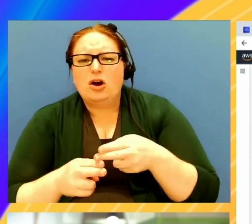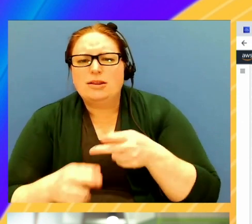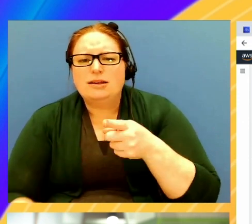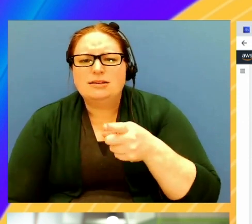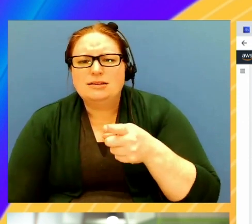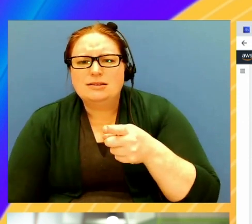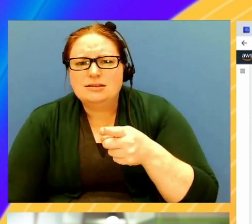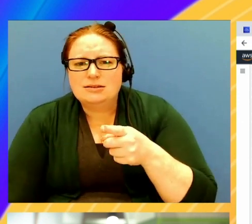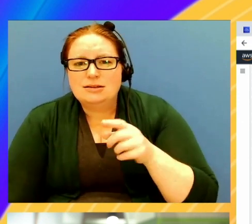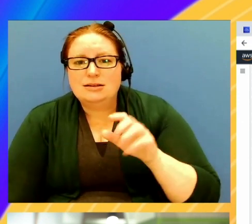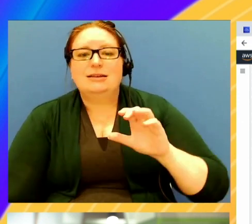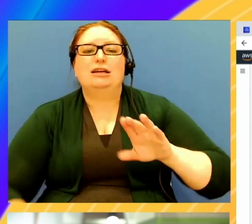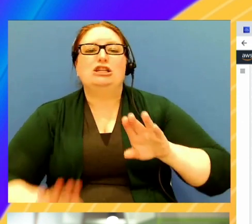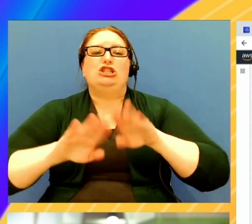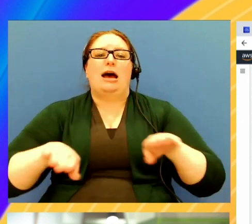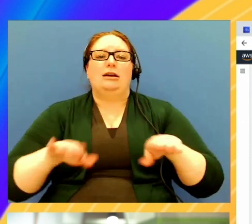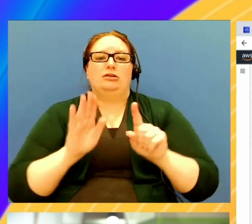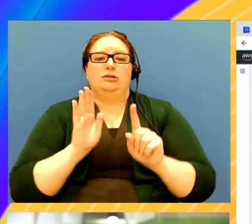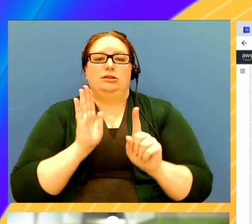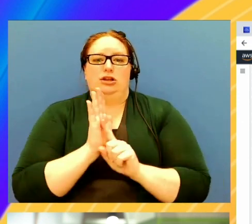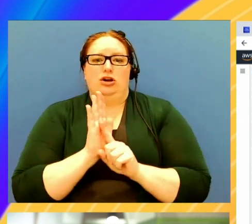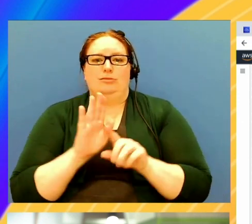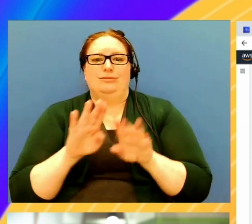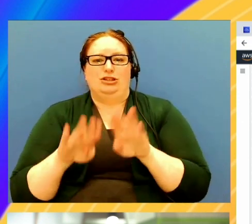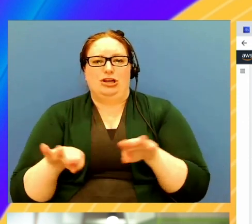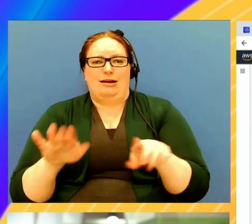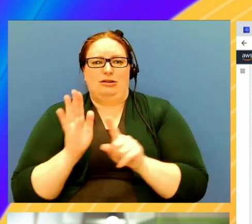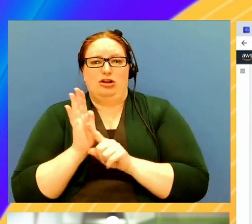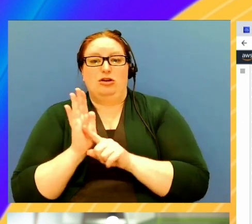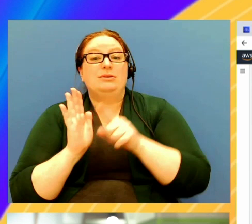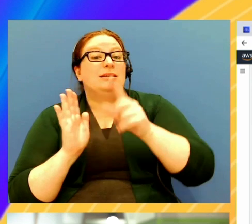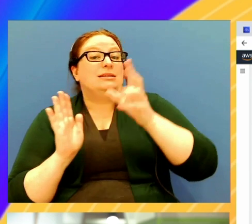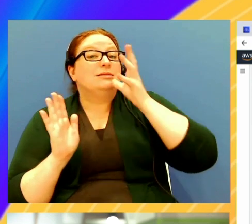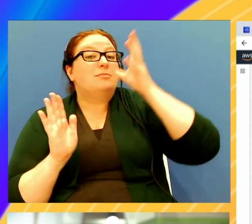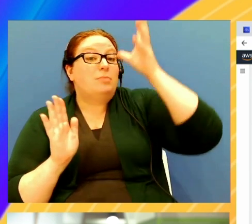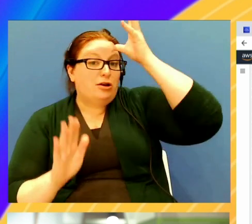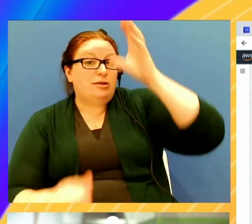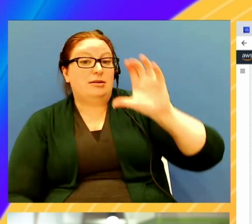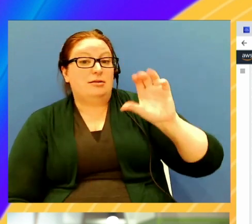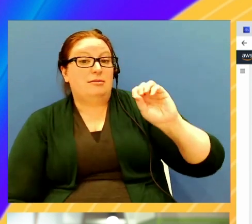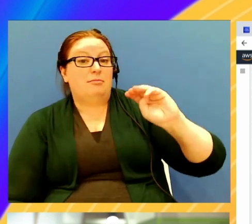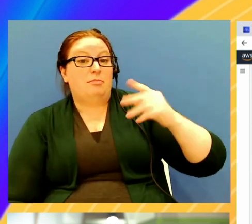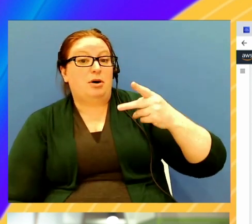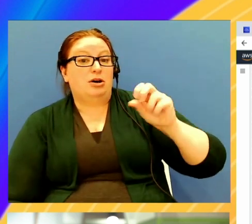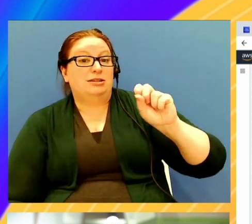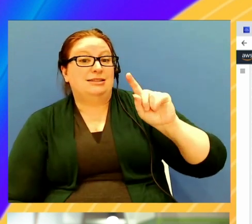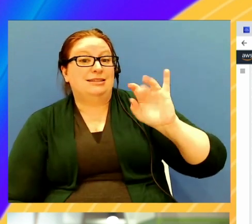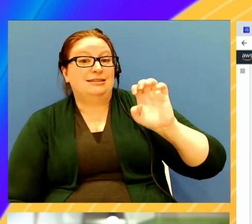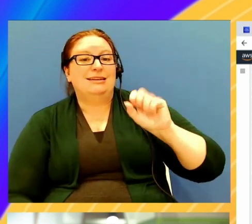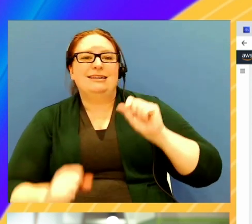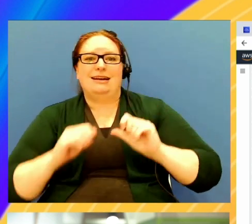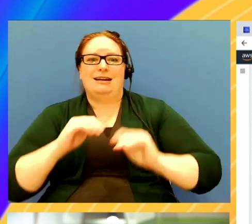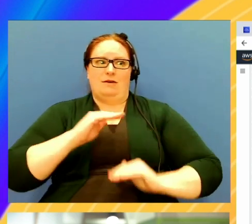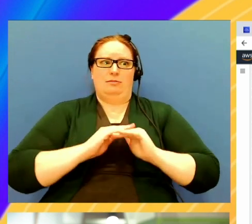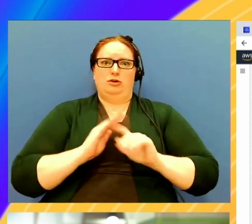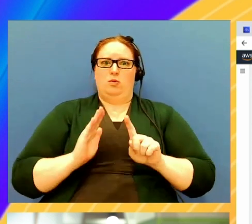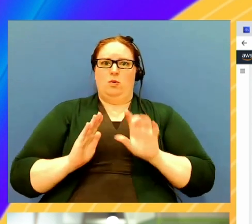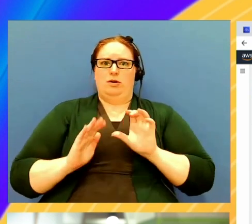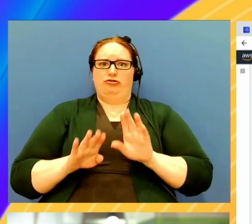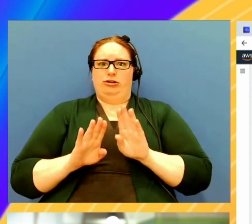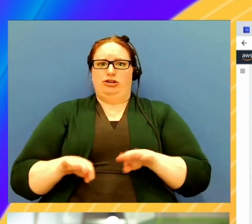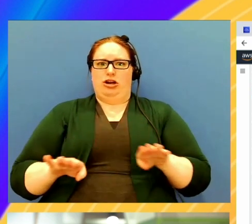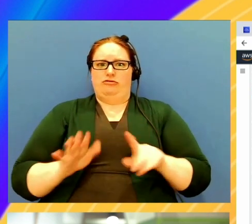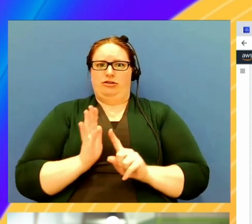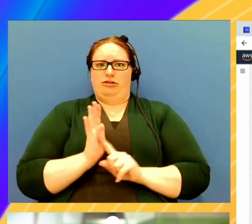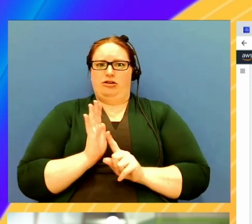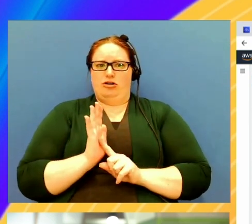child alarms. Okay. So this is the parent that we're creating, which is the composite. So you can have up to like 100 childs in here. And just